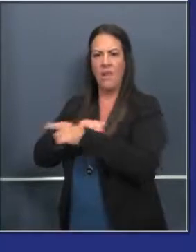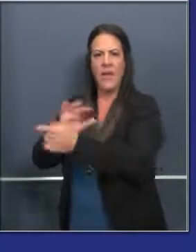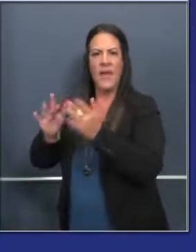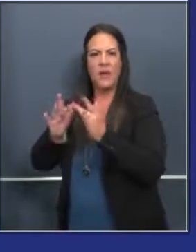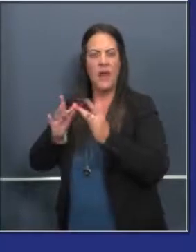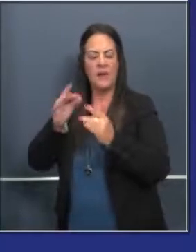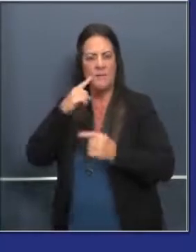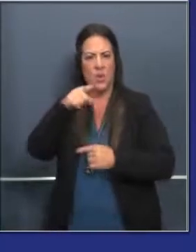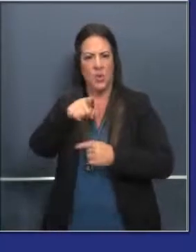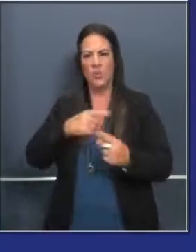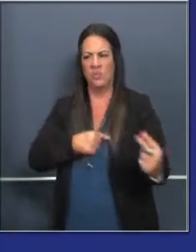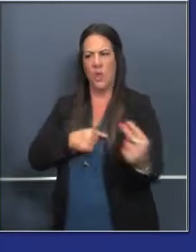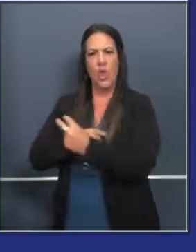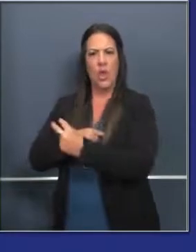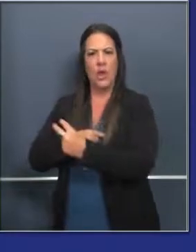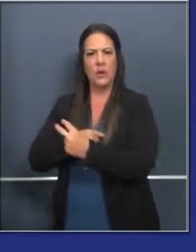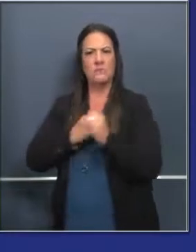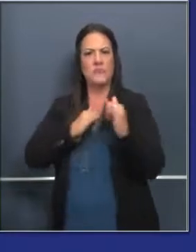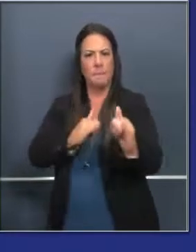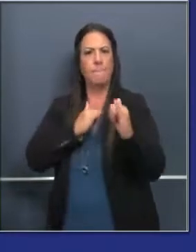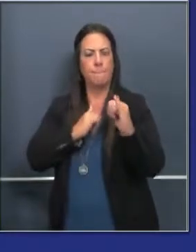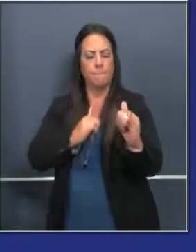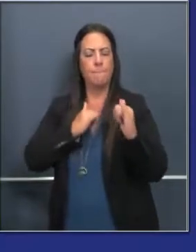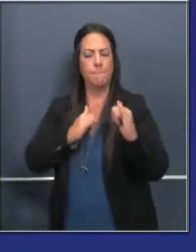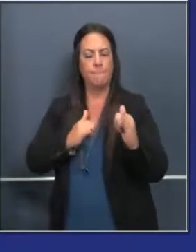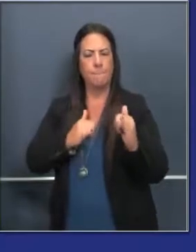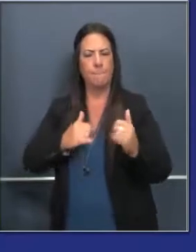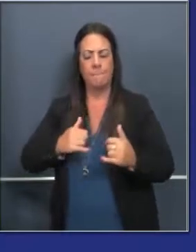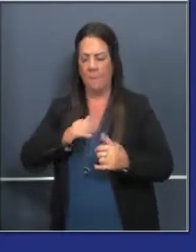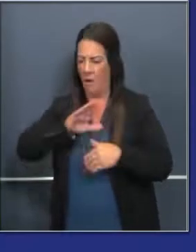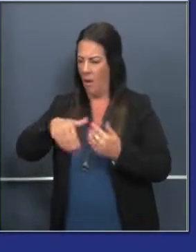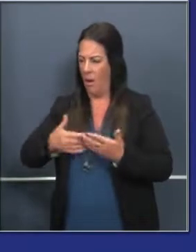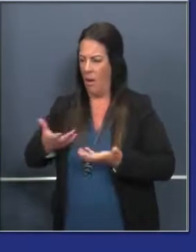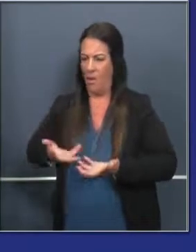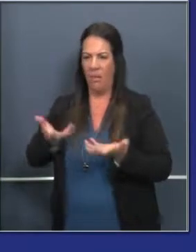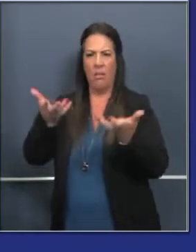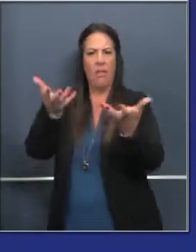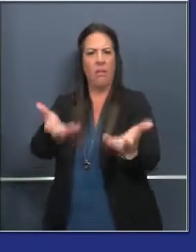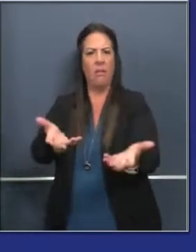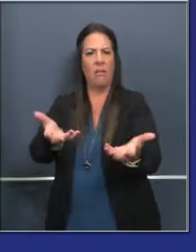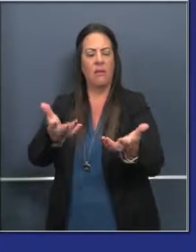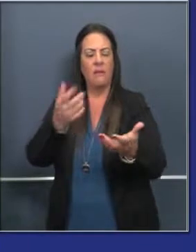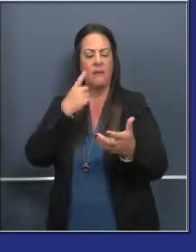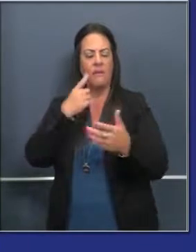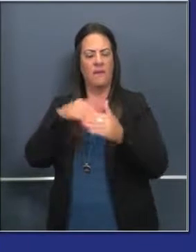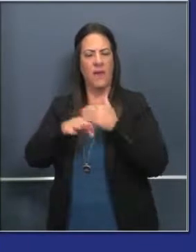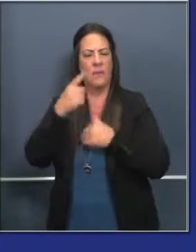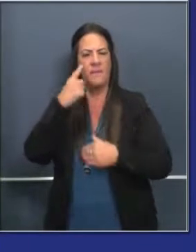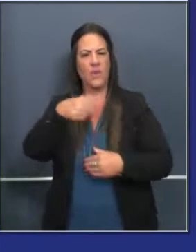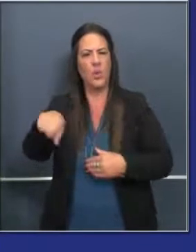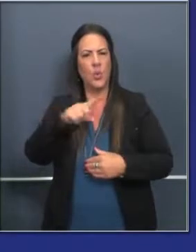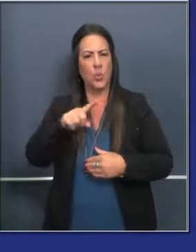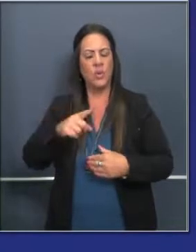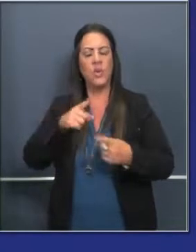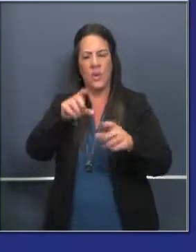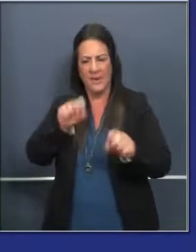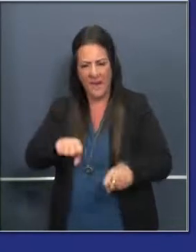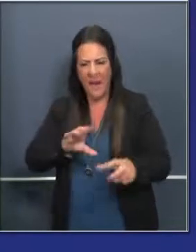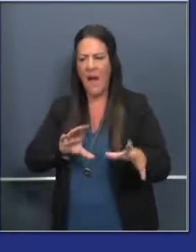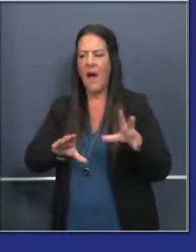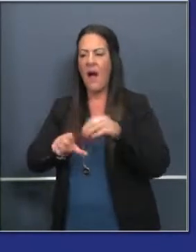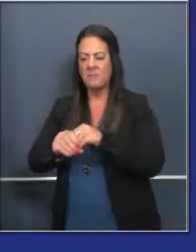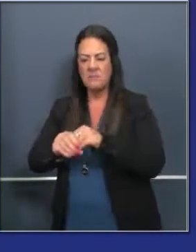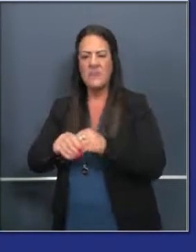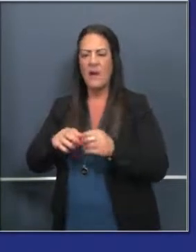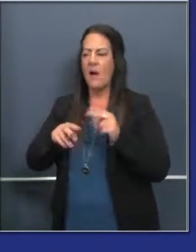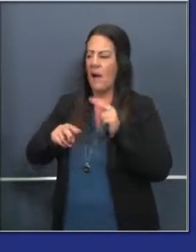State of California, you'll see it on the screen there. We're making available the capacity for people to participate and